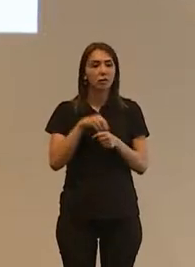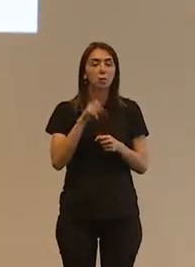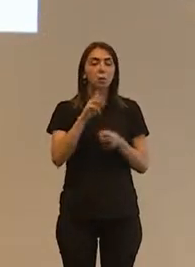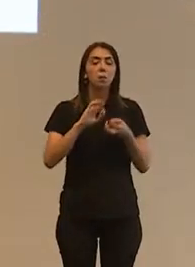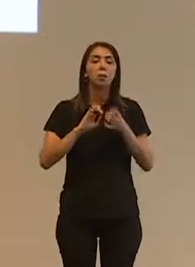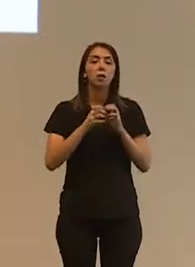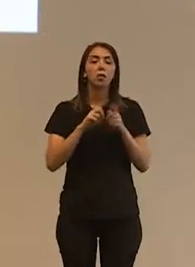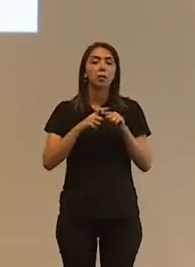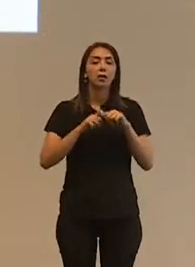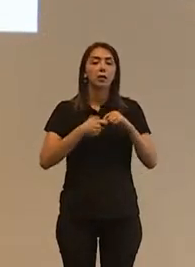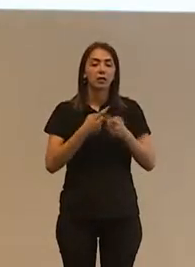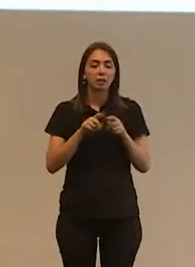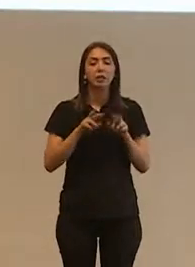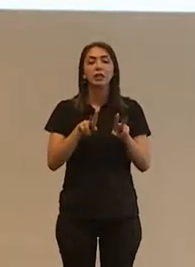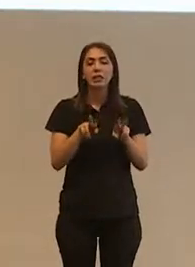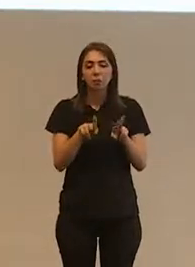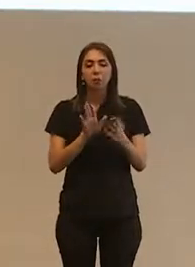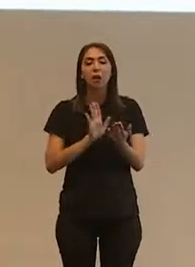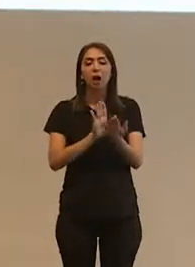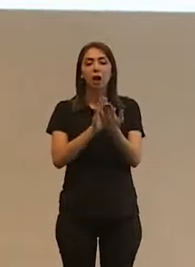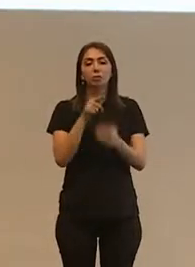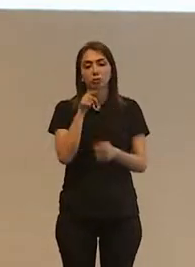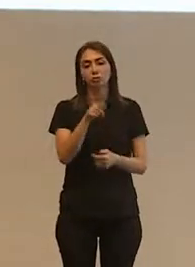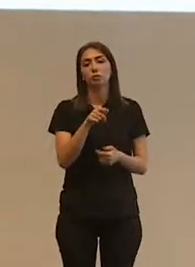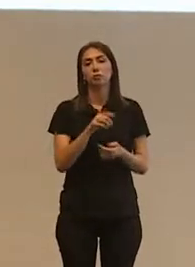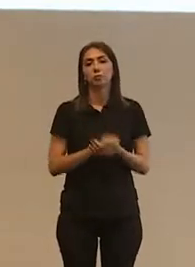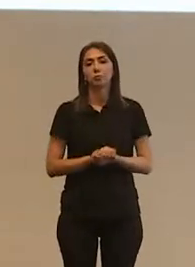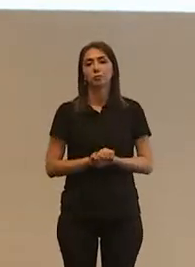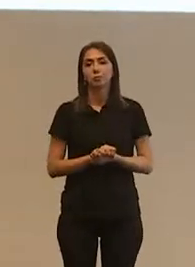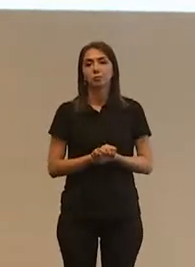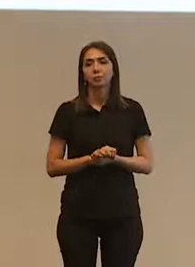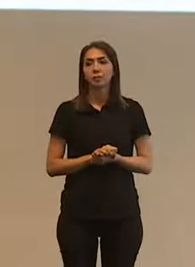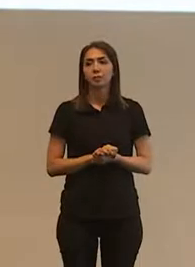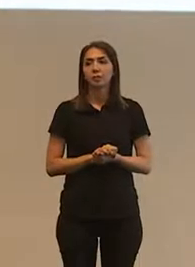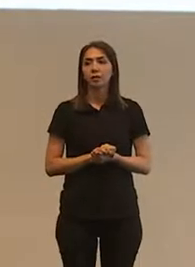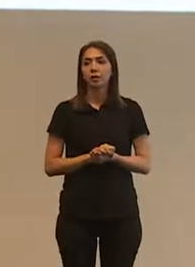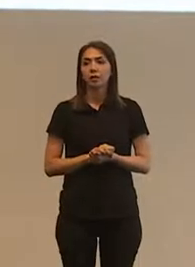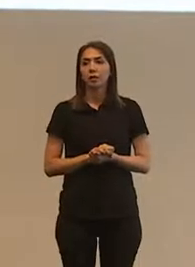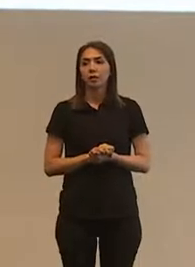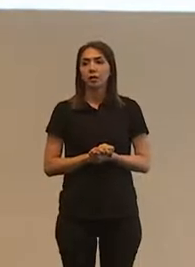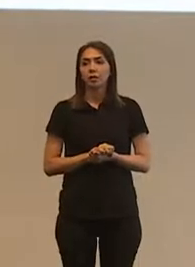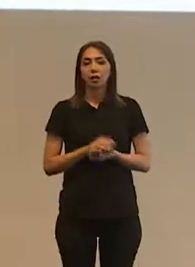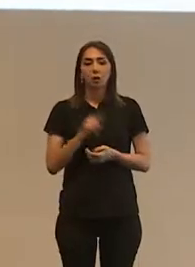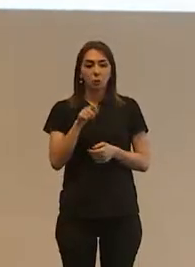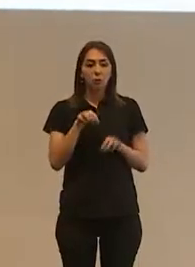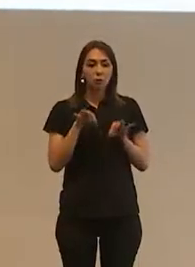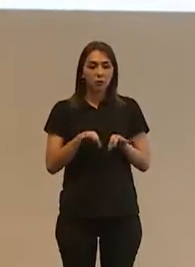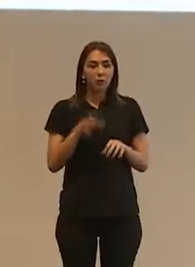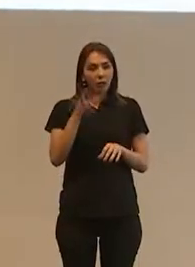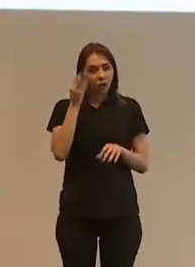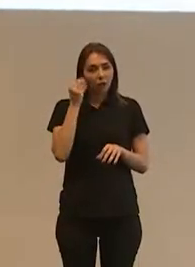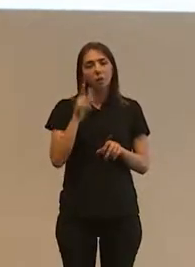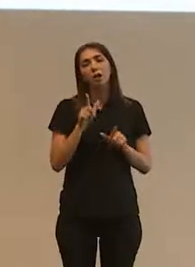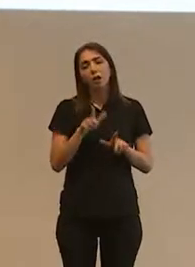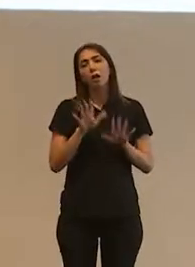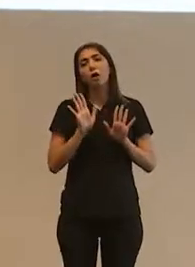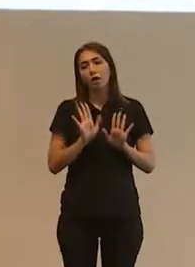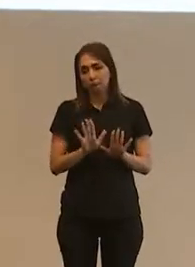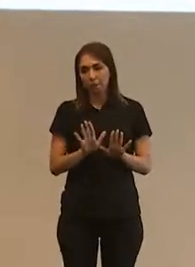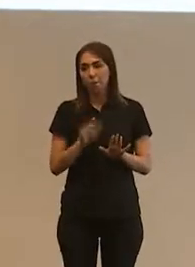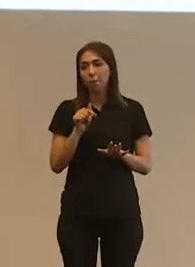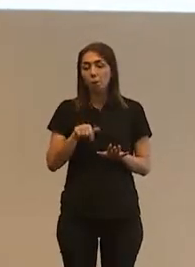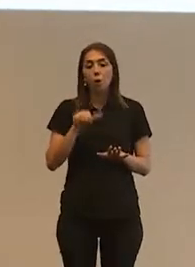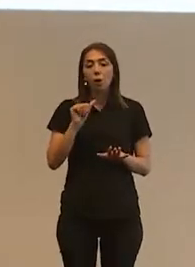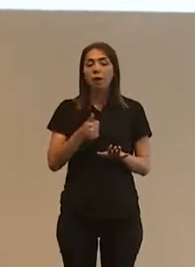of this threat has a certain mathematical and geometrical representation